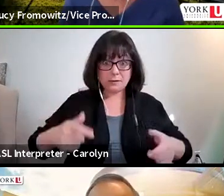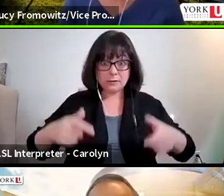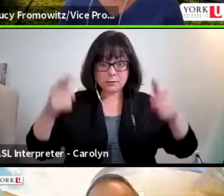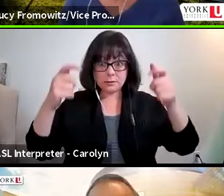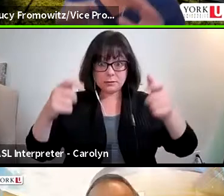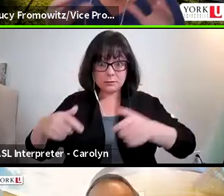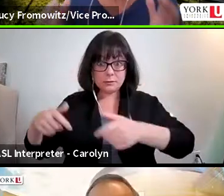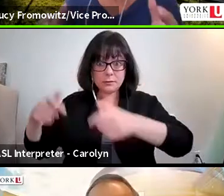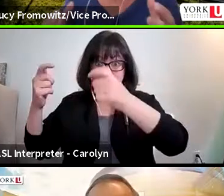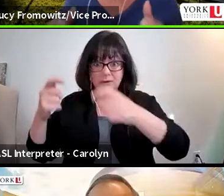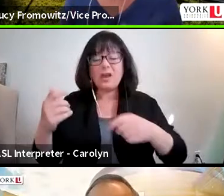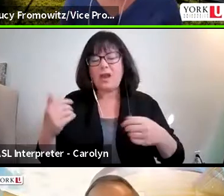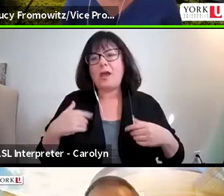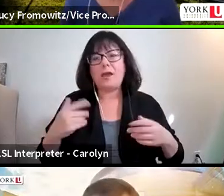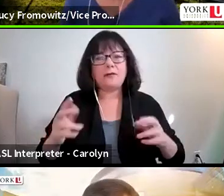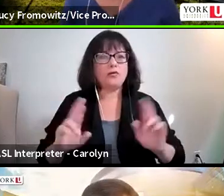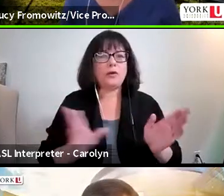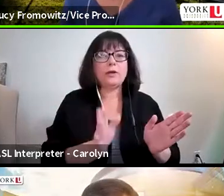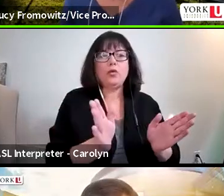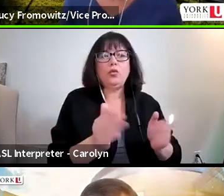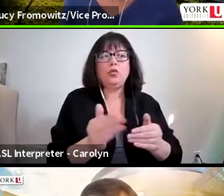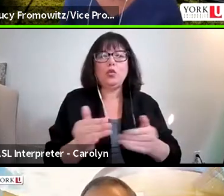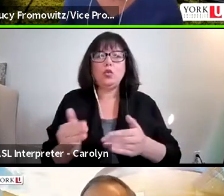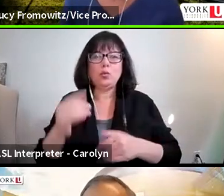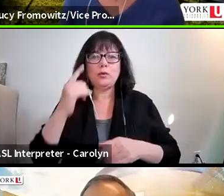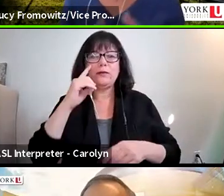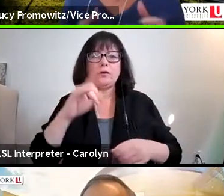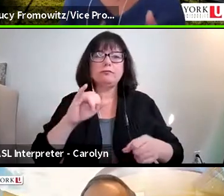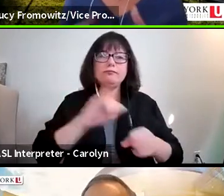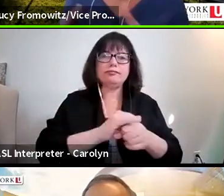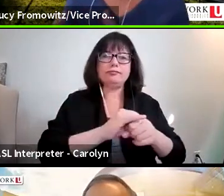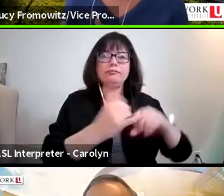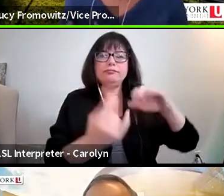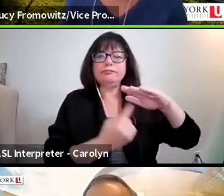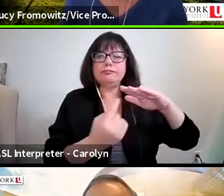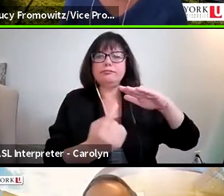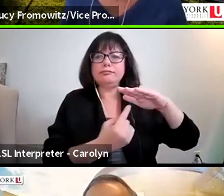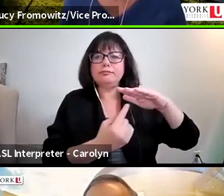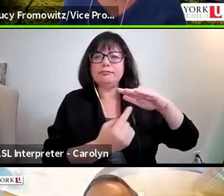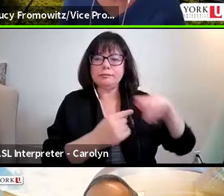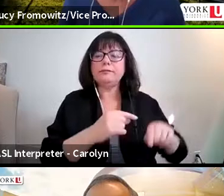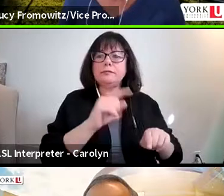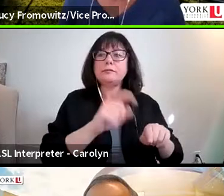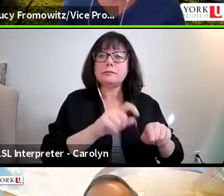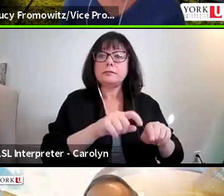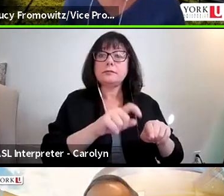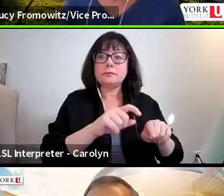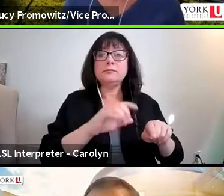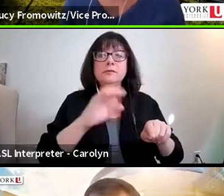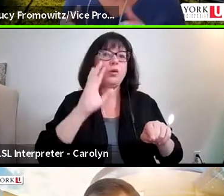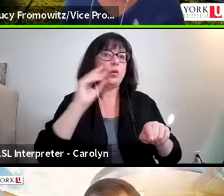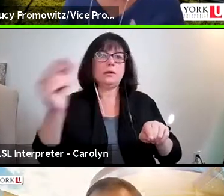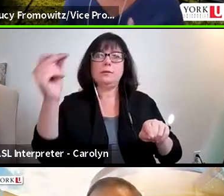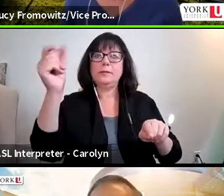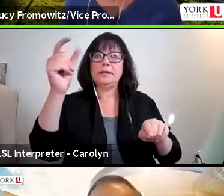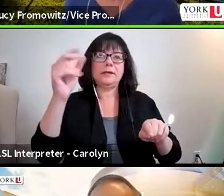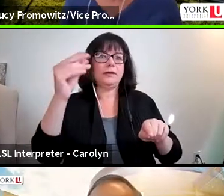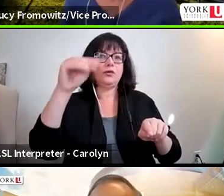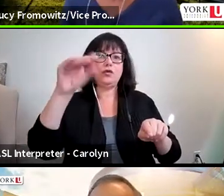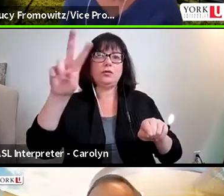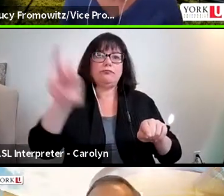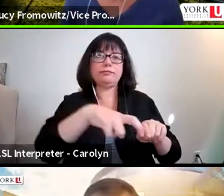of self-isolation, self-contained units. So we move the student immediately into